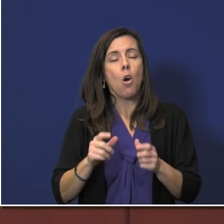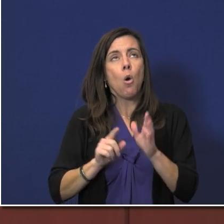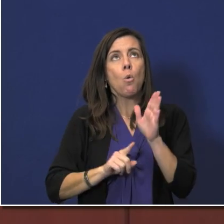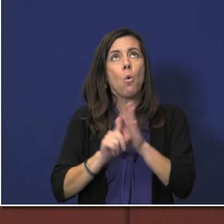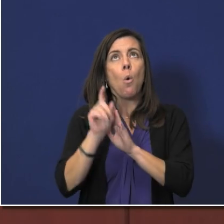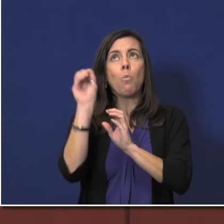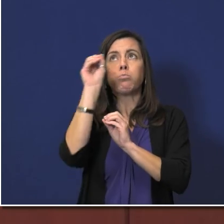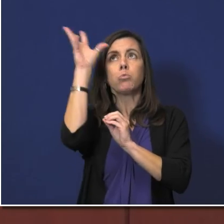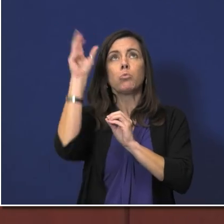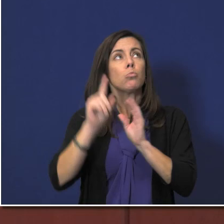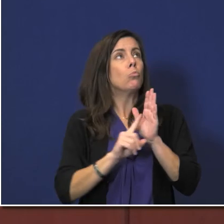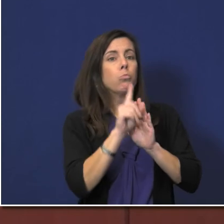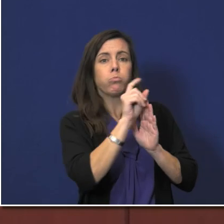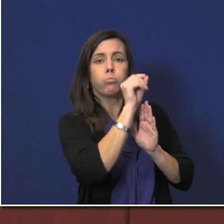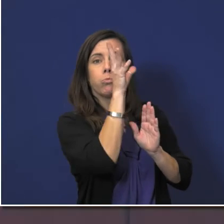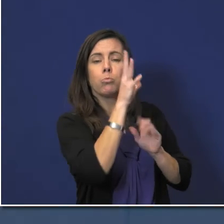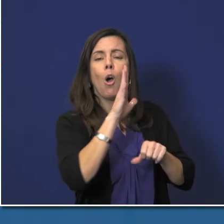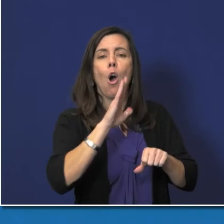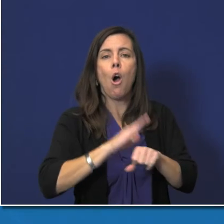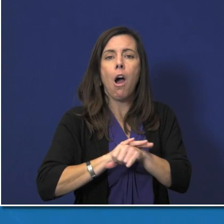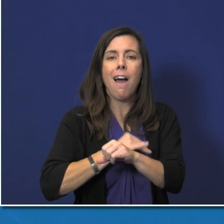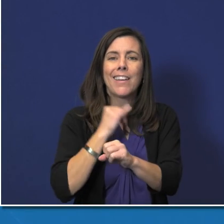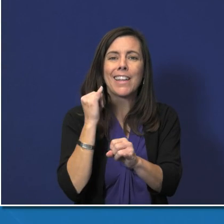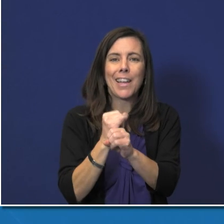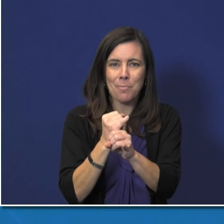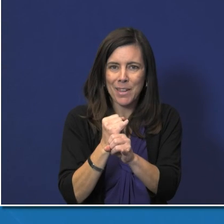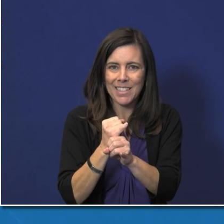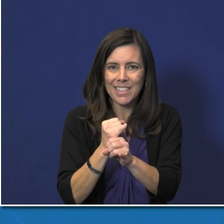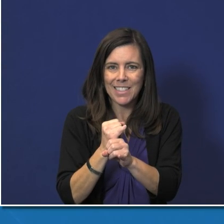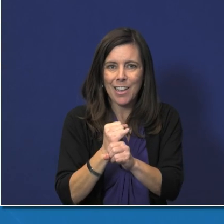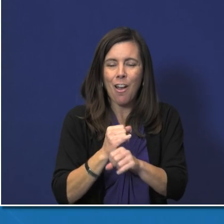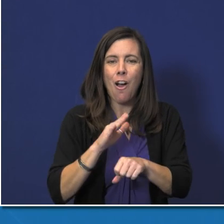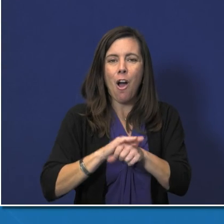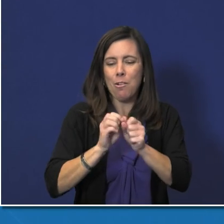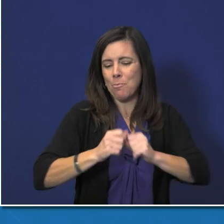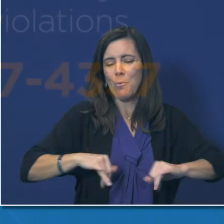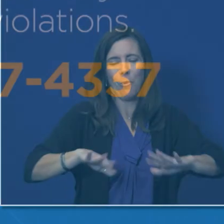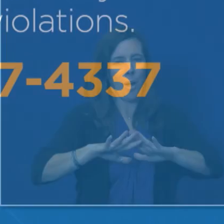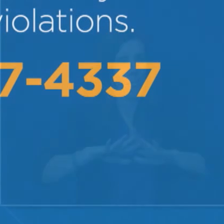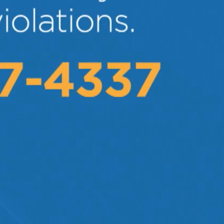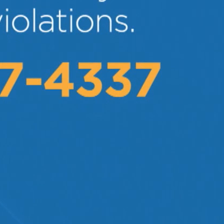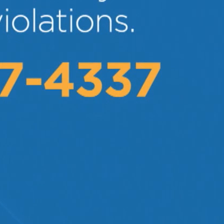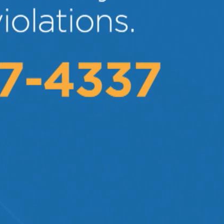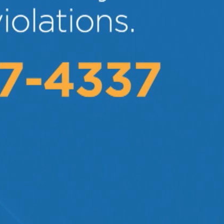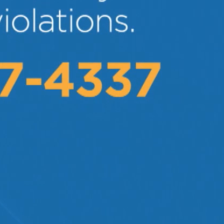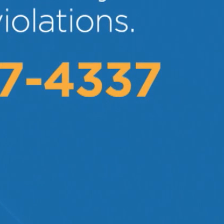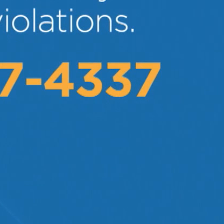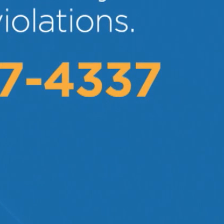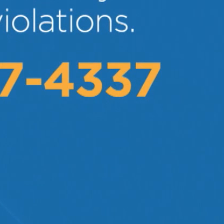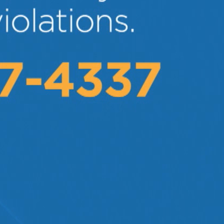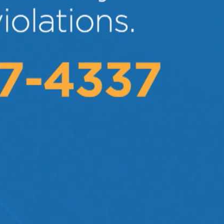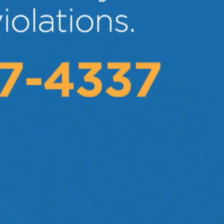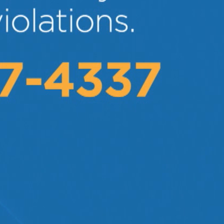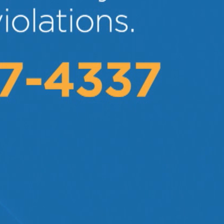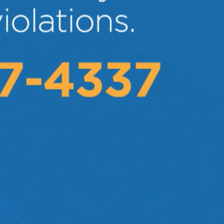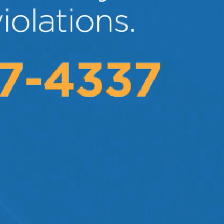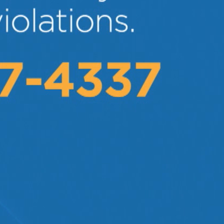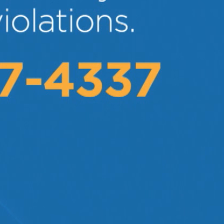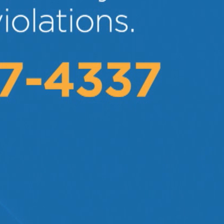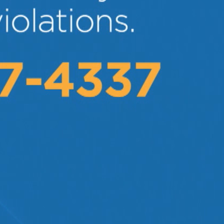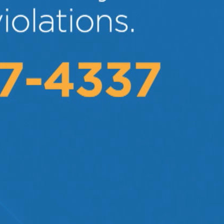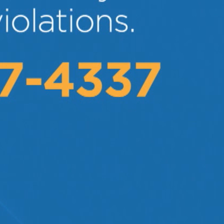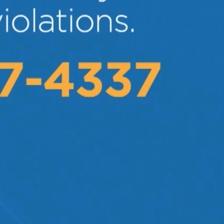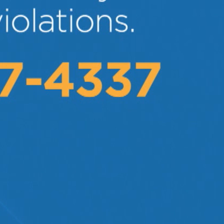on CF-ISD property. We want to make sure that all of our buildings are here for you when we come back